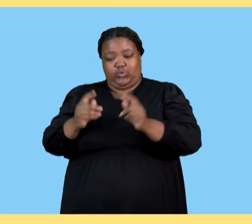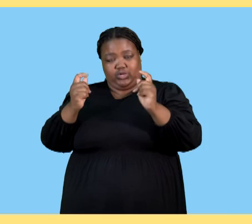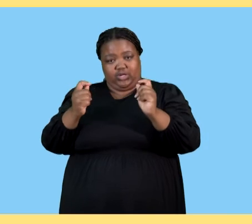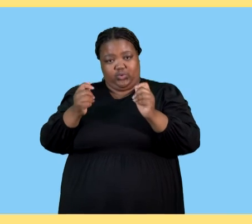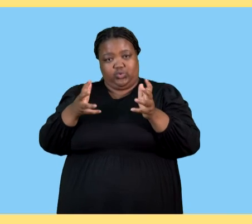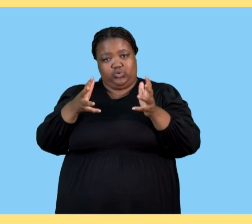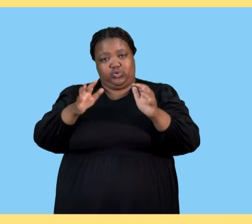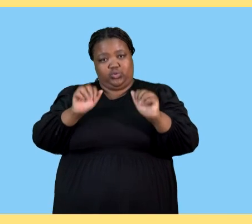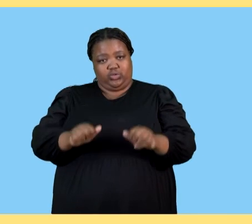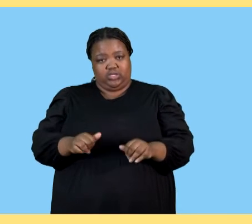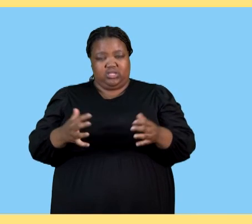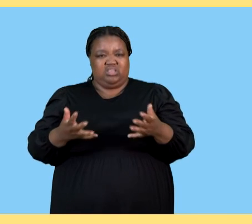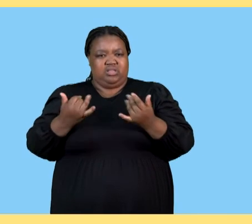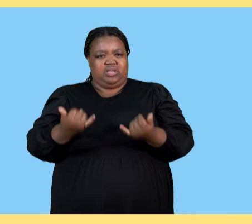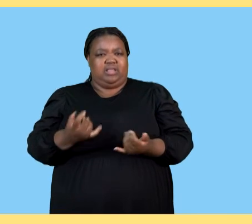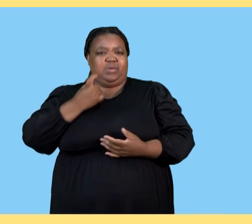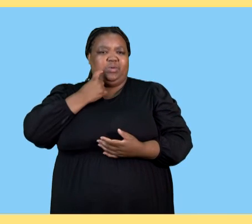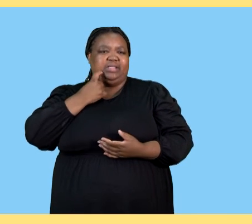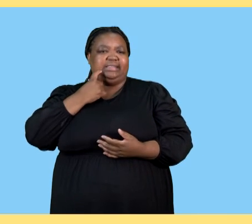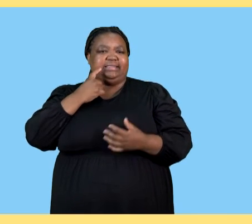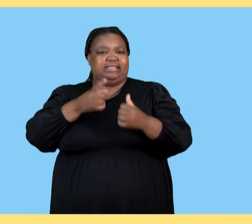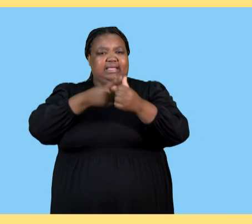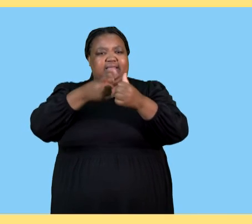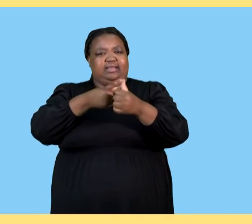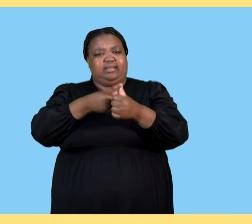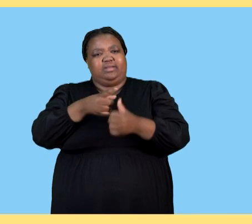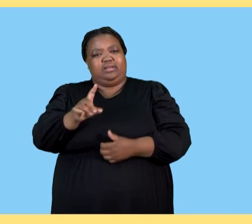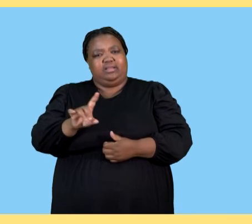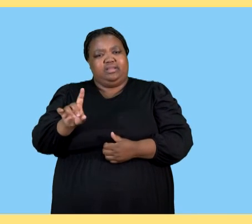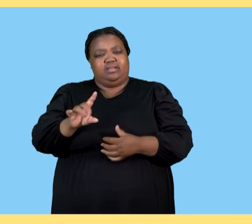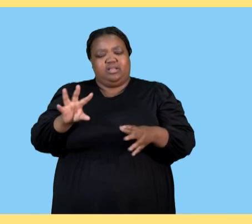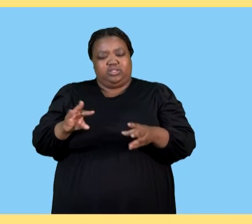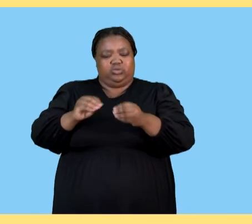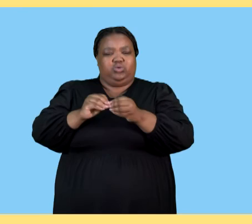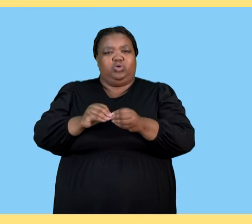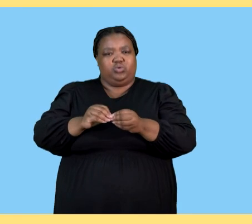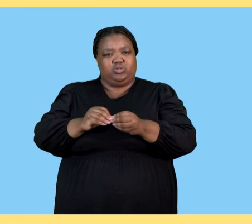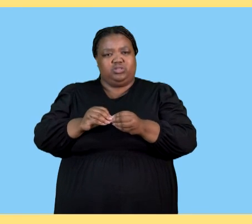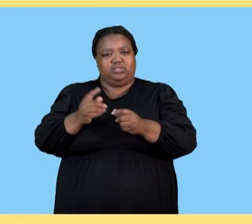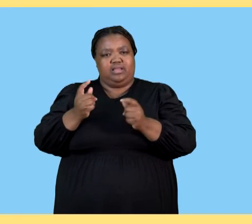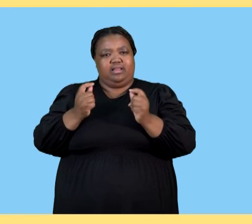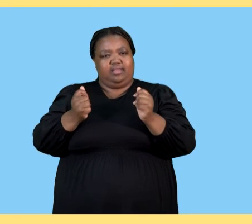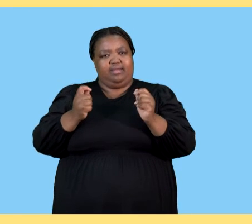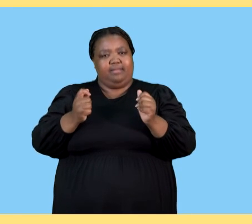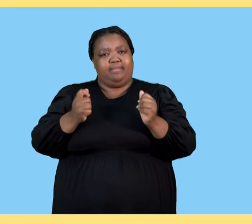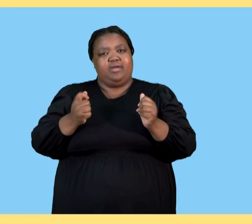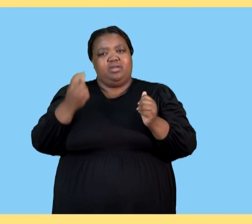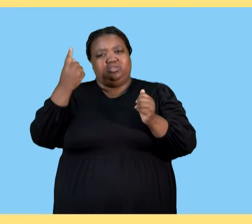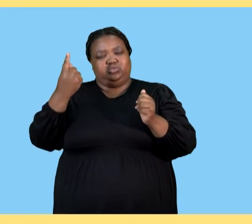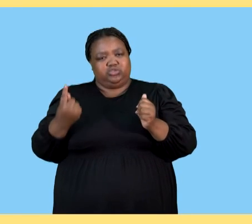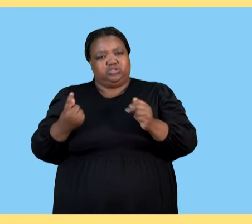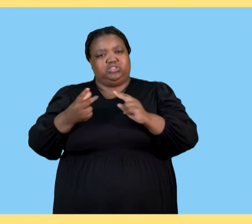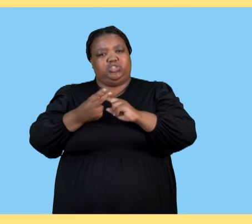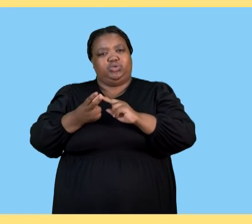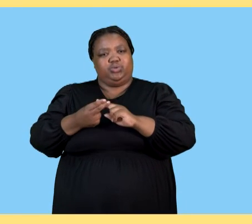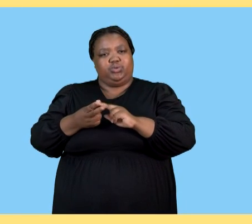And once I have my total cost of production, it becomes easy, therefore, to calculate the total cost of production per